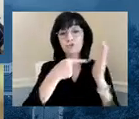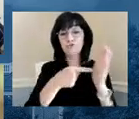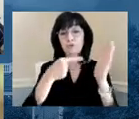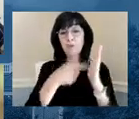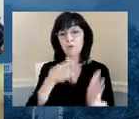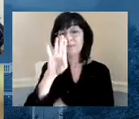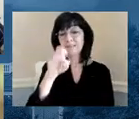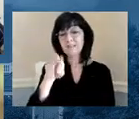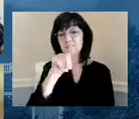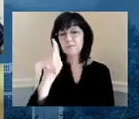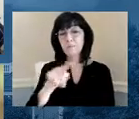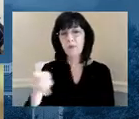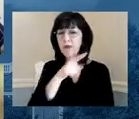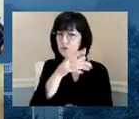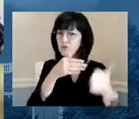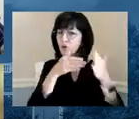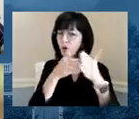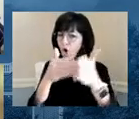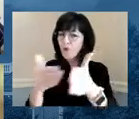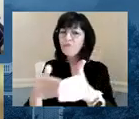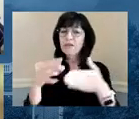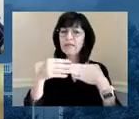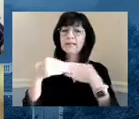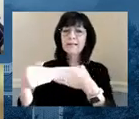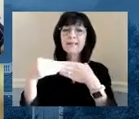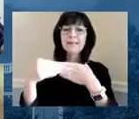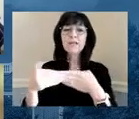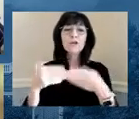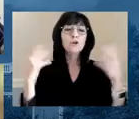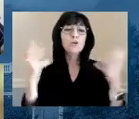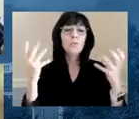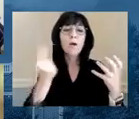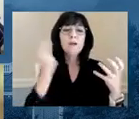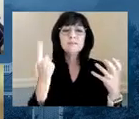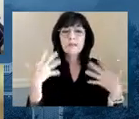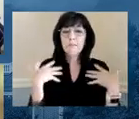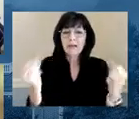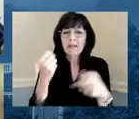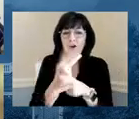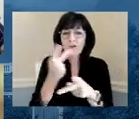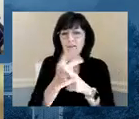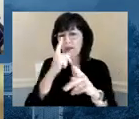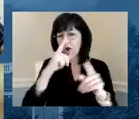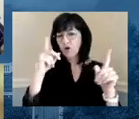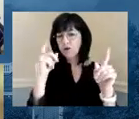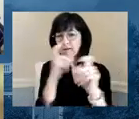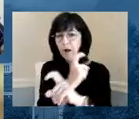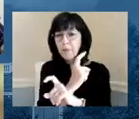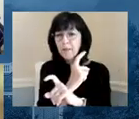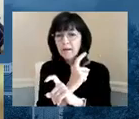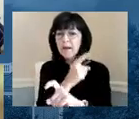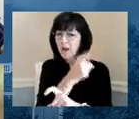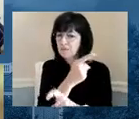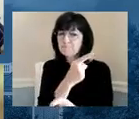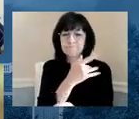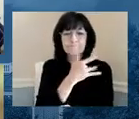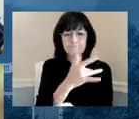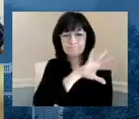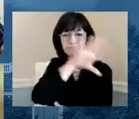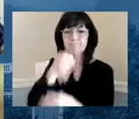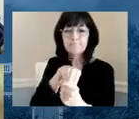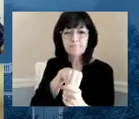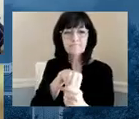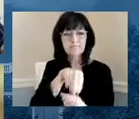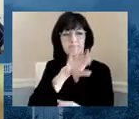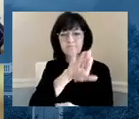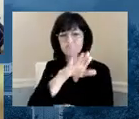Bentz often takes the lead on complicated healthcare issues. We particularly appreciate his work